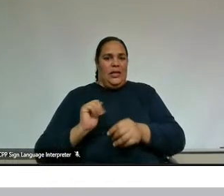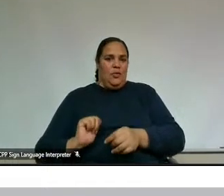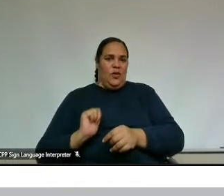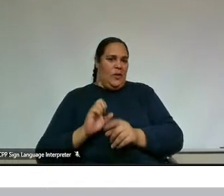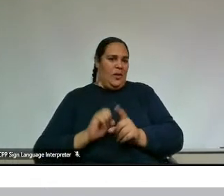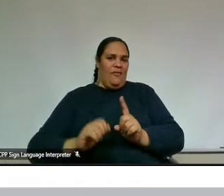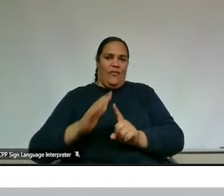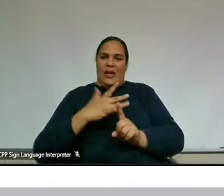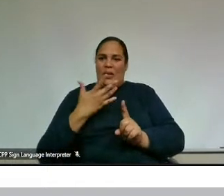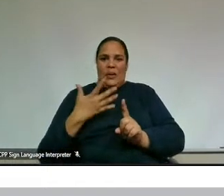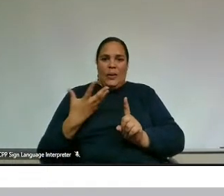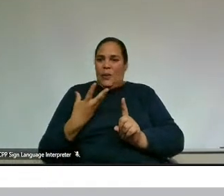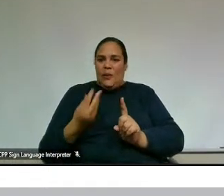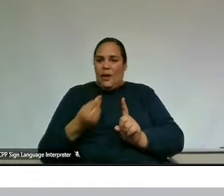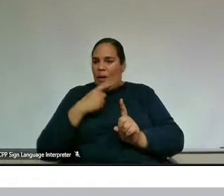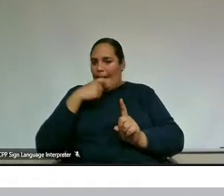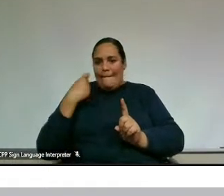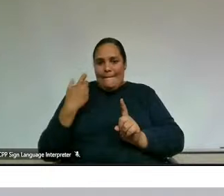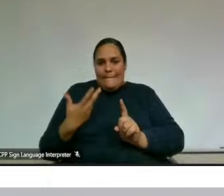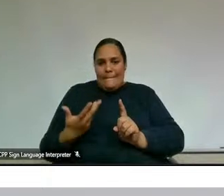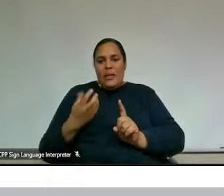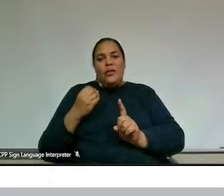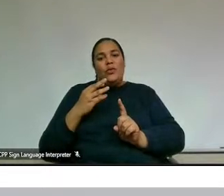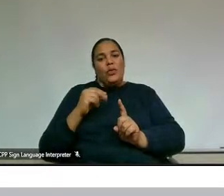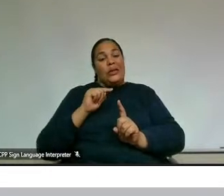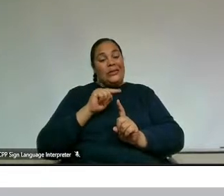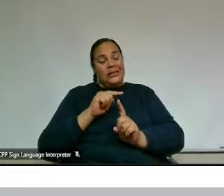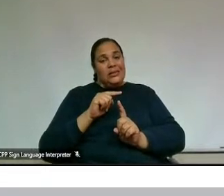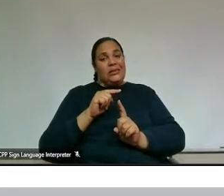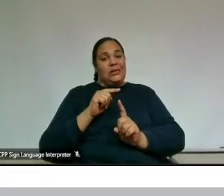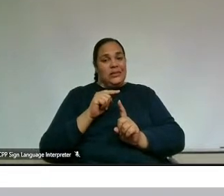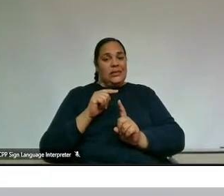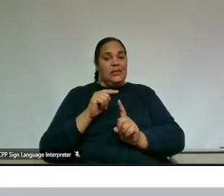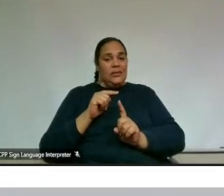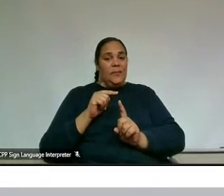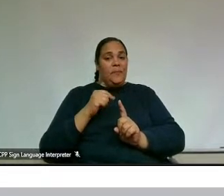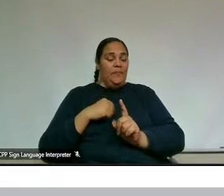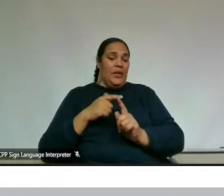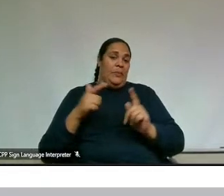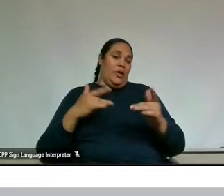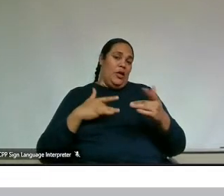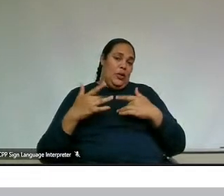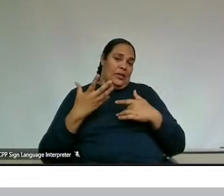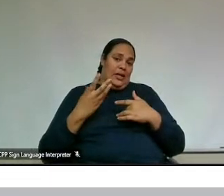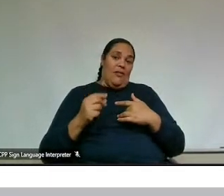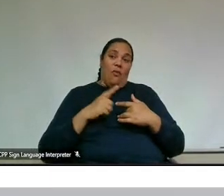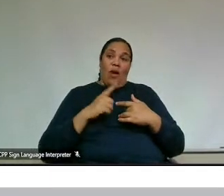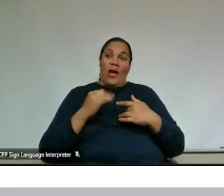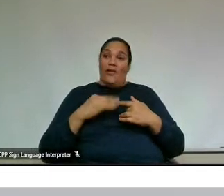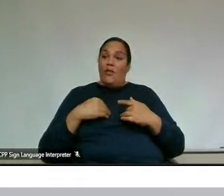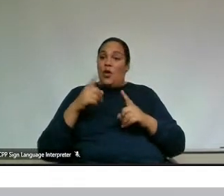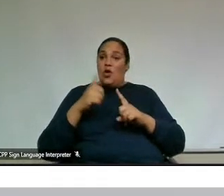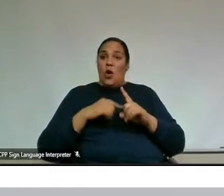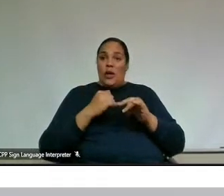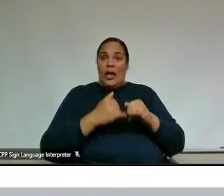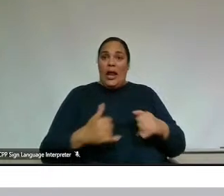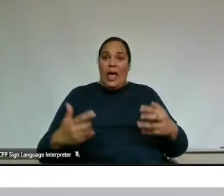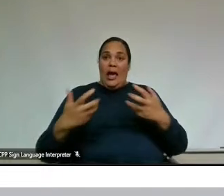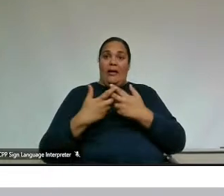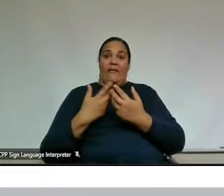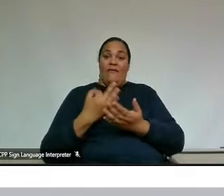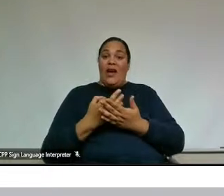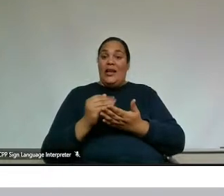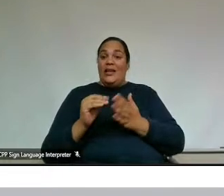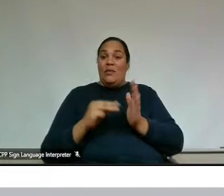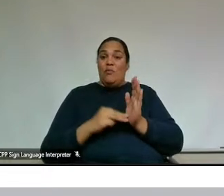environment. So that remains for me a great concern, because if we cannot align a funding model to